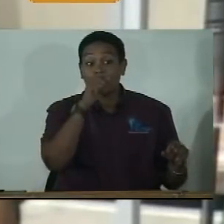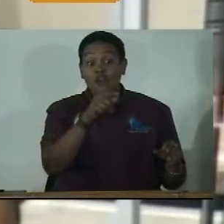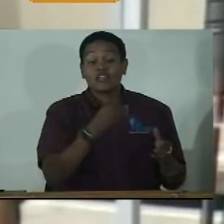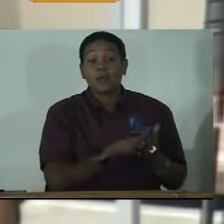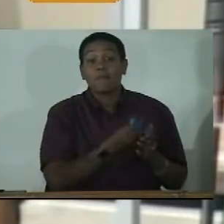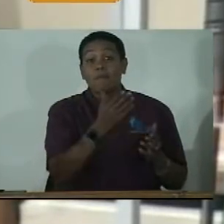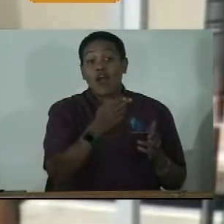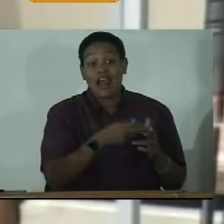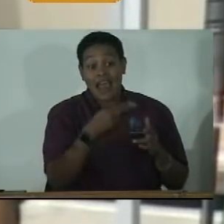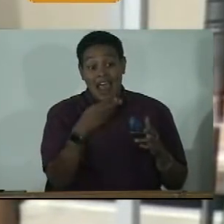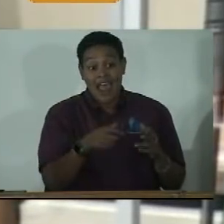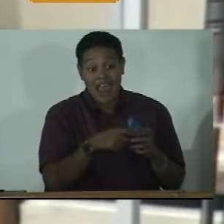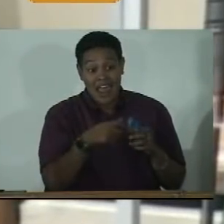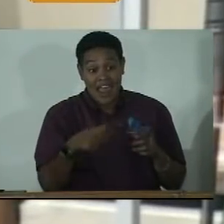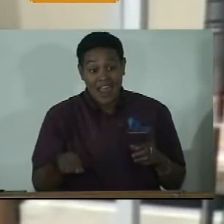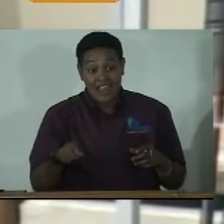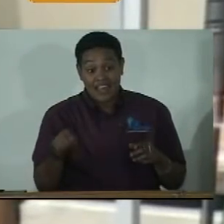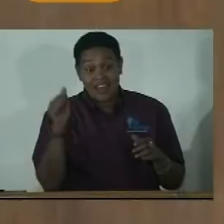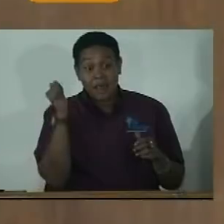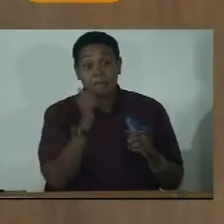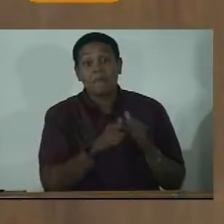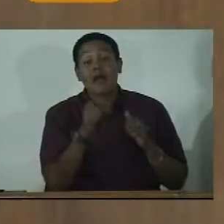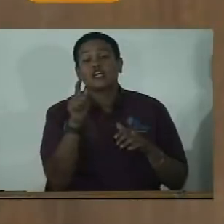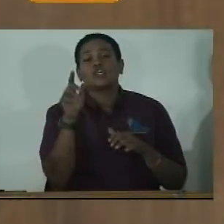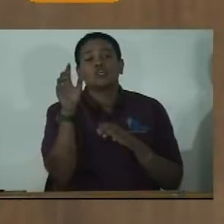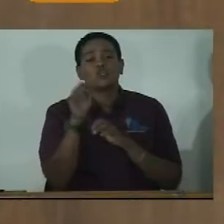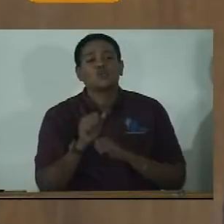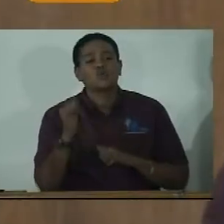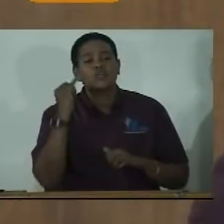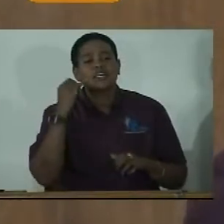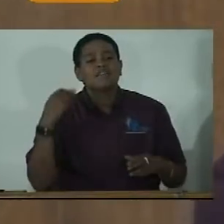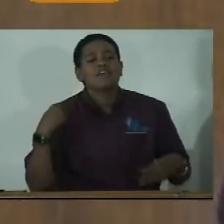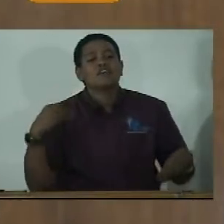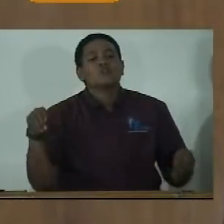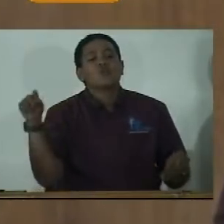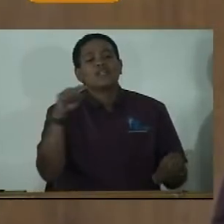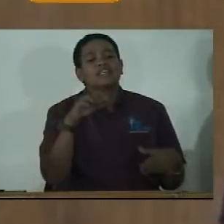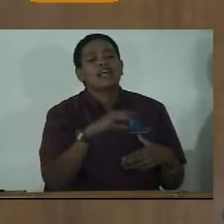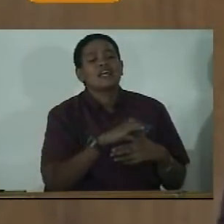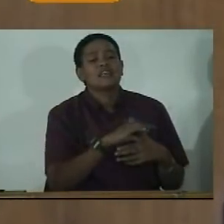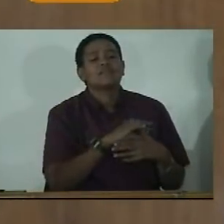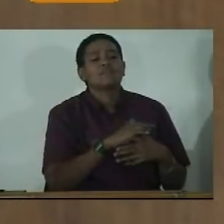eggs. Having passed its usefulness, if I sold that as meat,